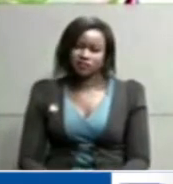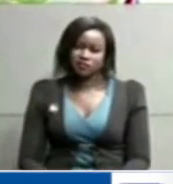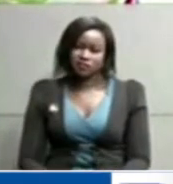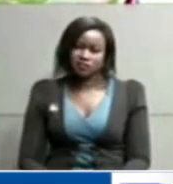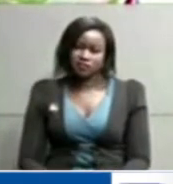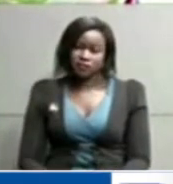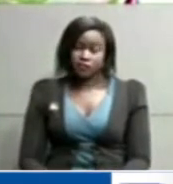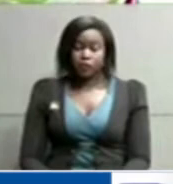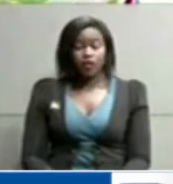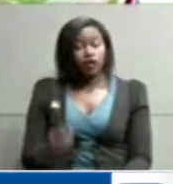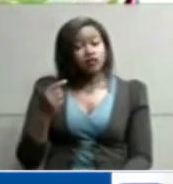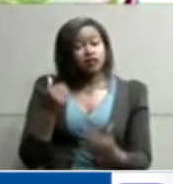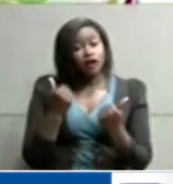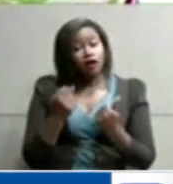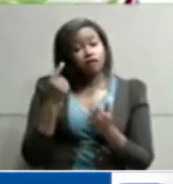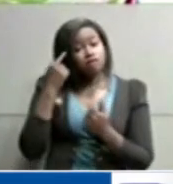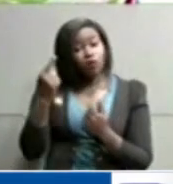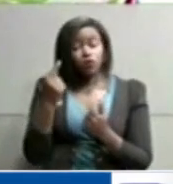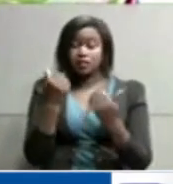Therefore, for now,